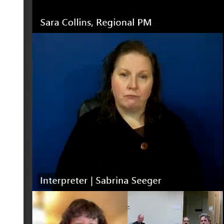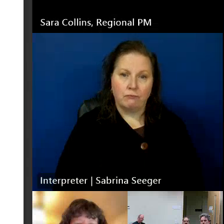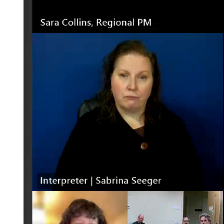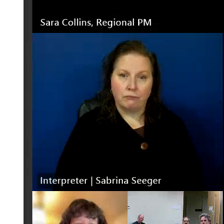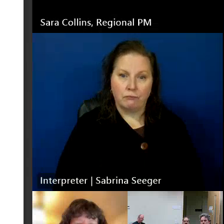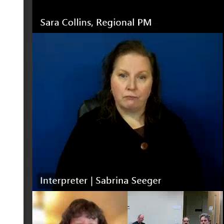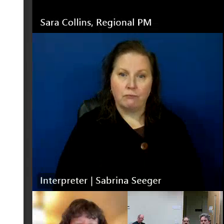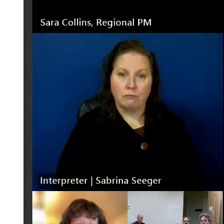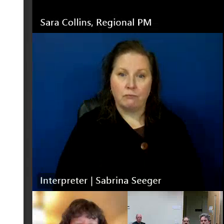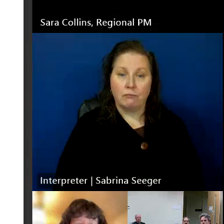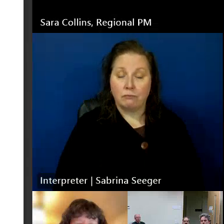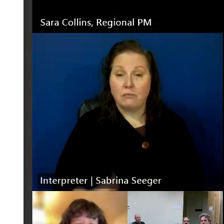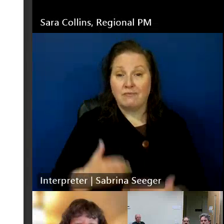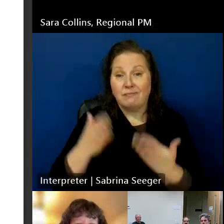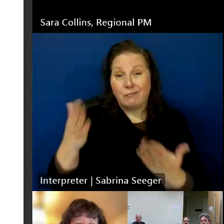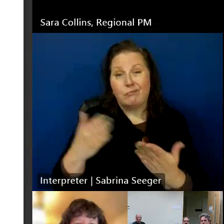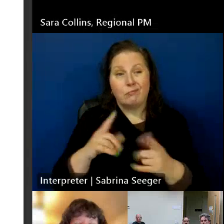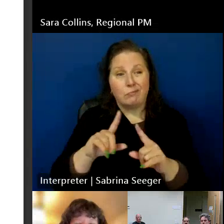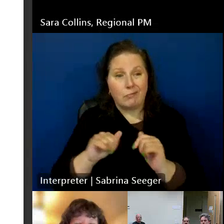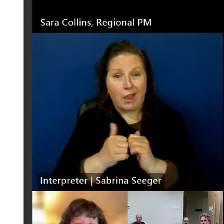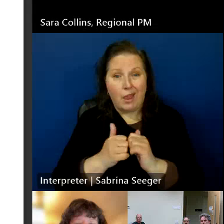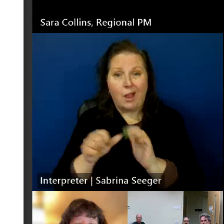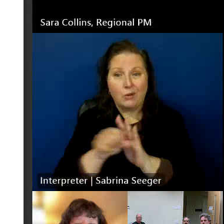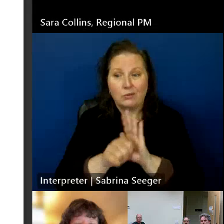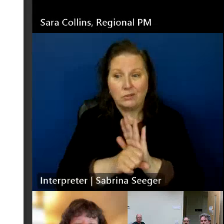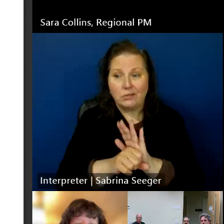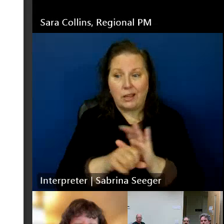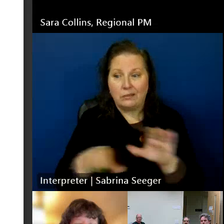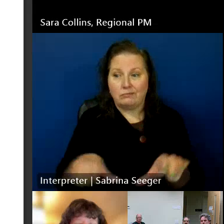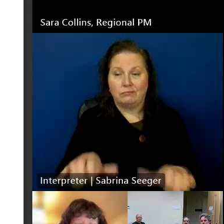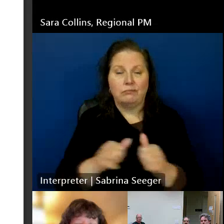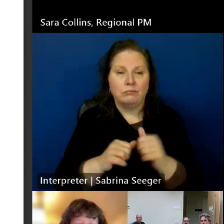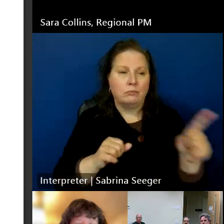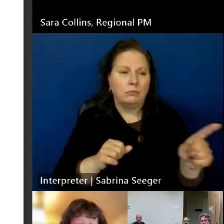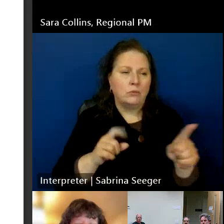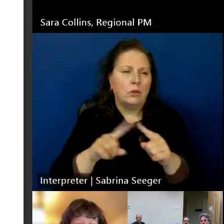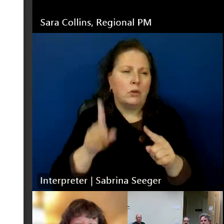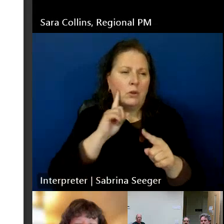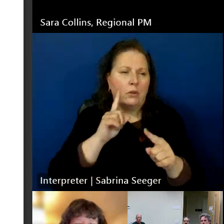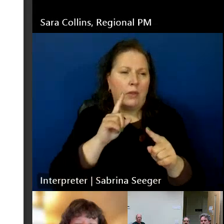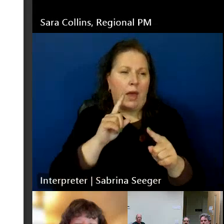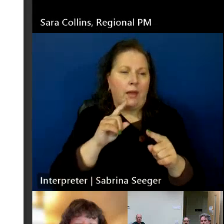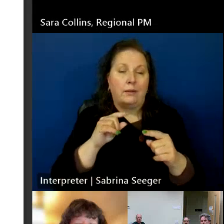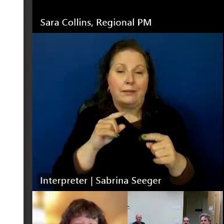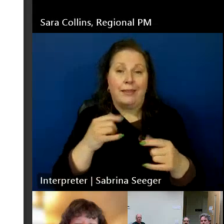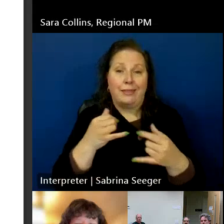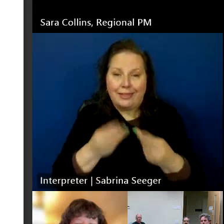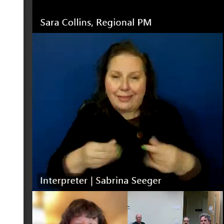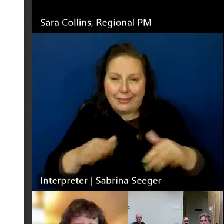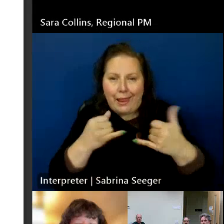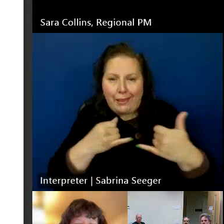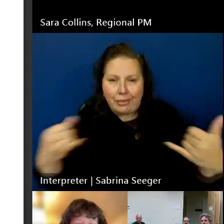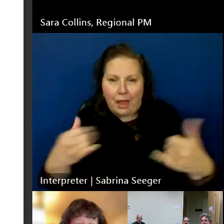So we have some recommendations about how the state can take some actions to make wireline deployment more efficient. Again, some of this is dictated